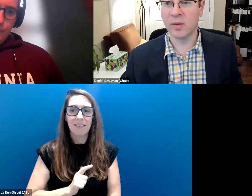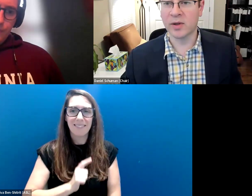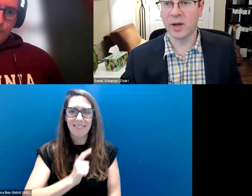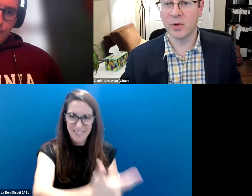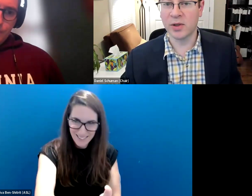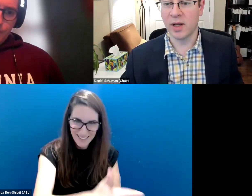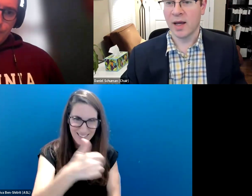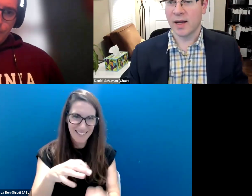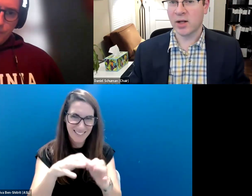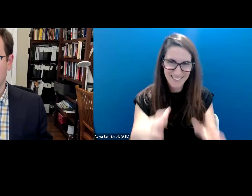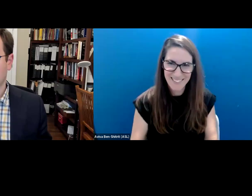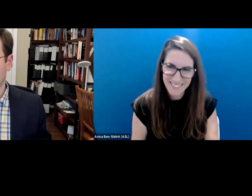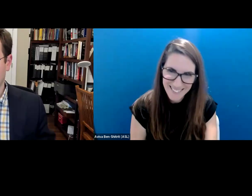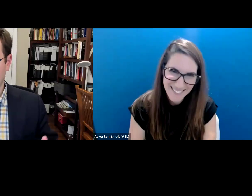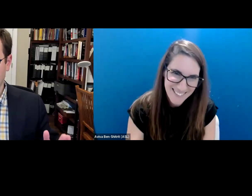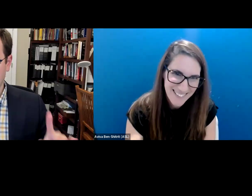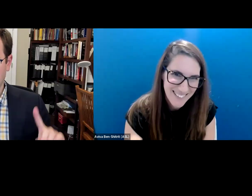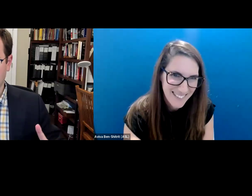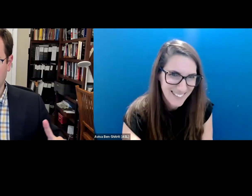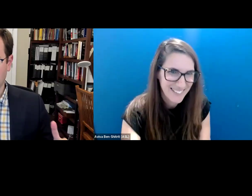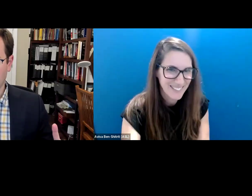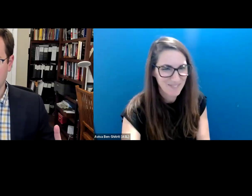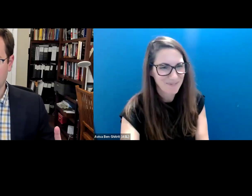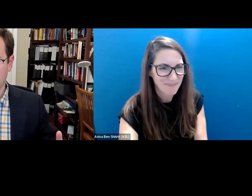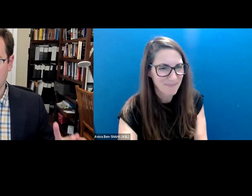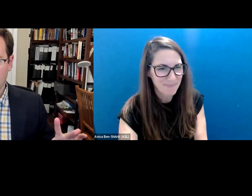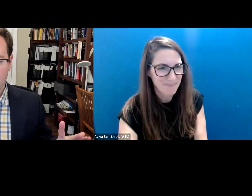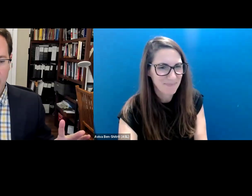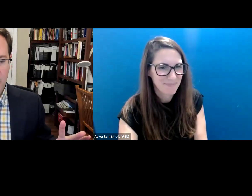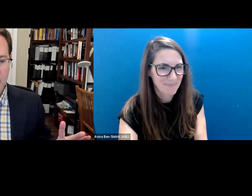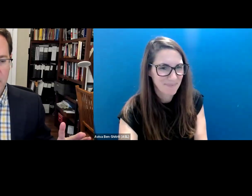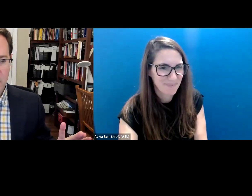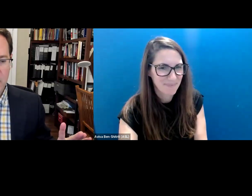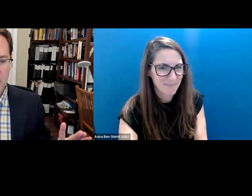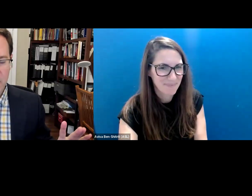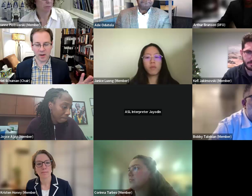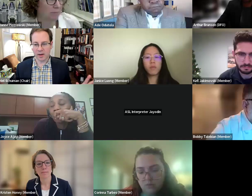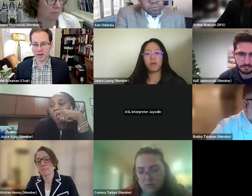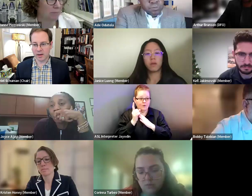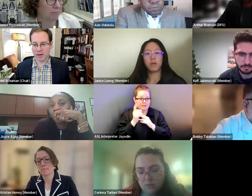Thank you very much. I appreciate it. And actually, let me just stay on that for one more second. I'm